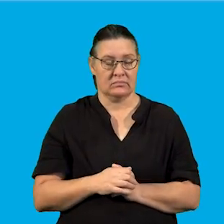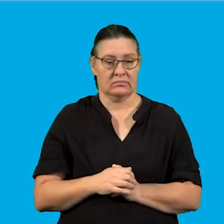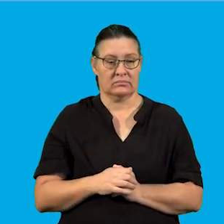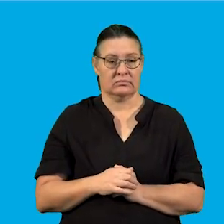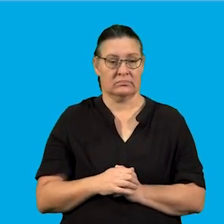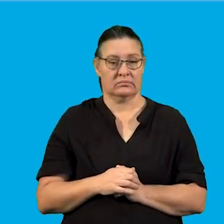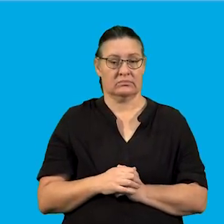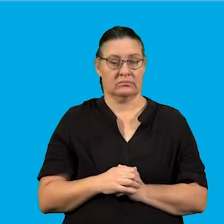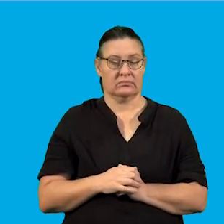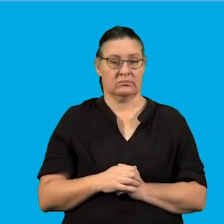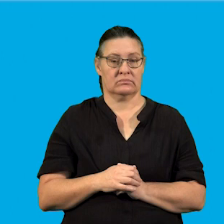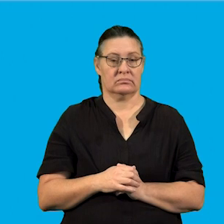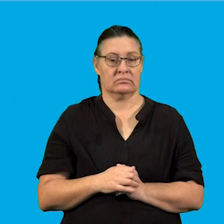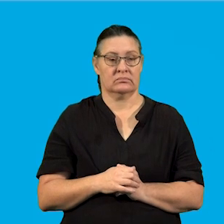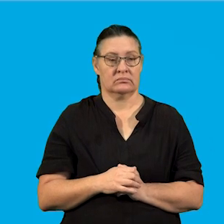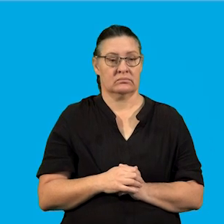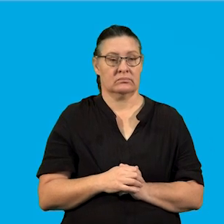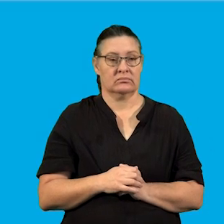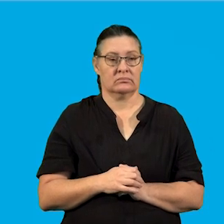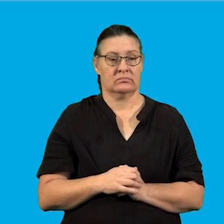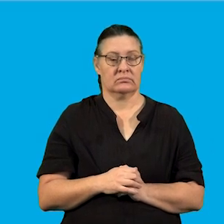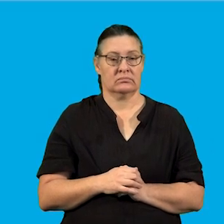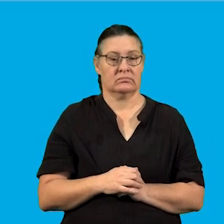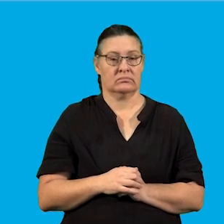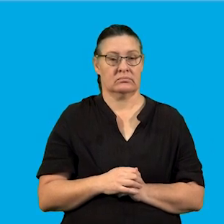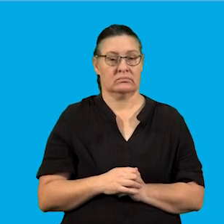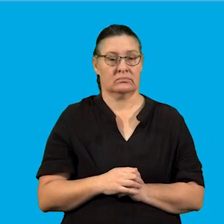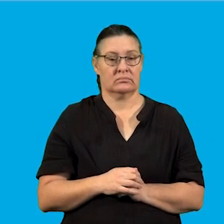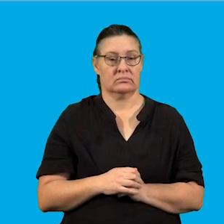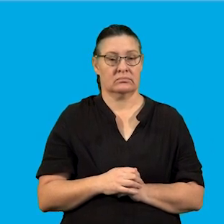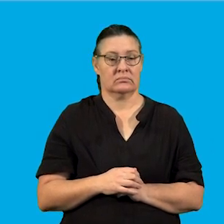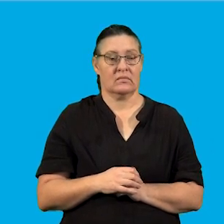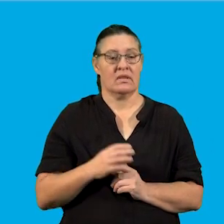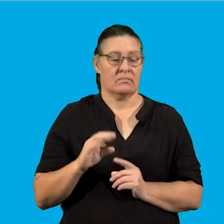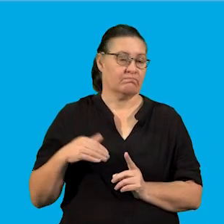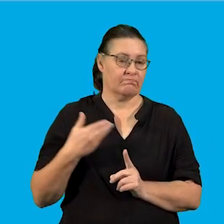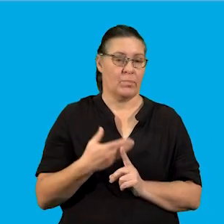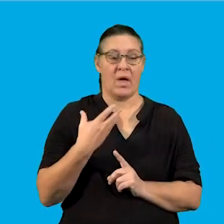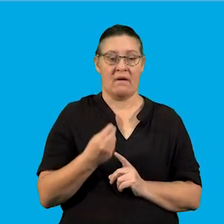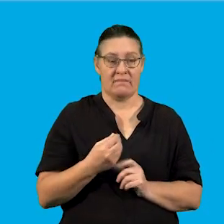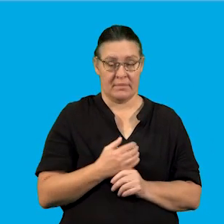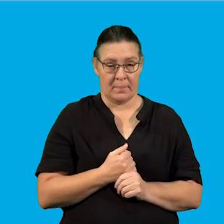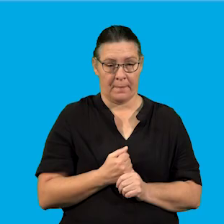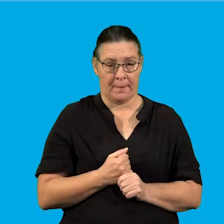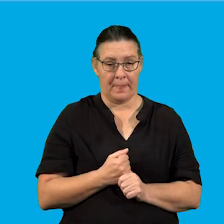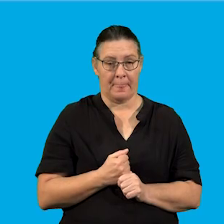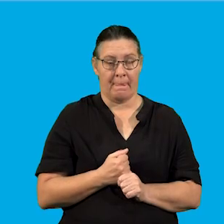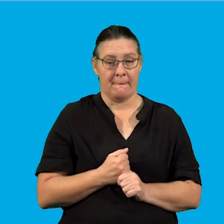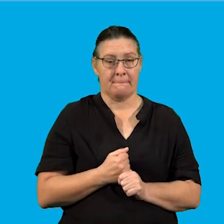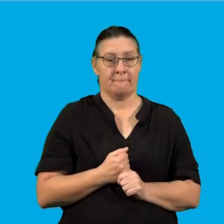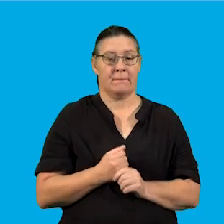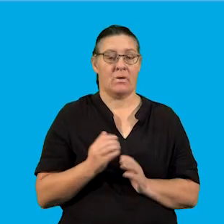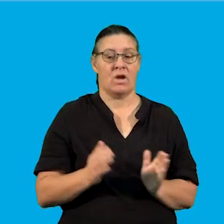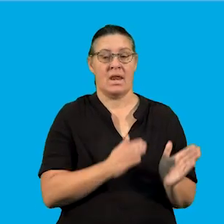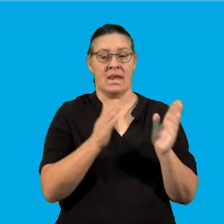chloride. This is our I, copper chloride. So that's what we have up to this point.